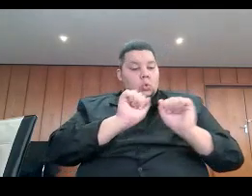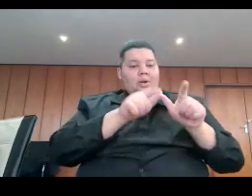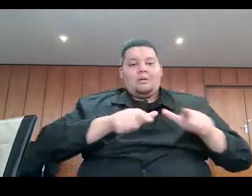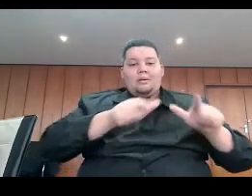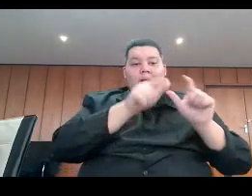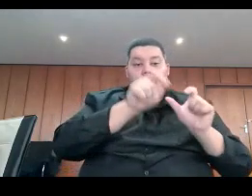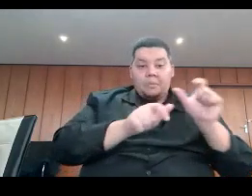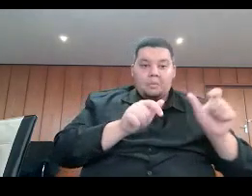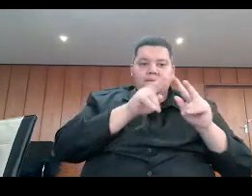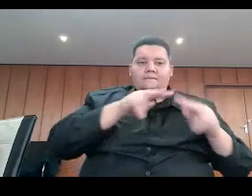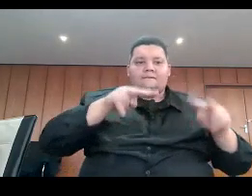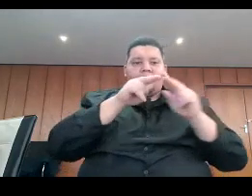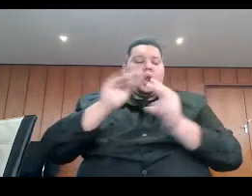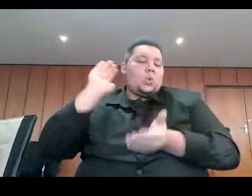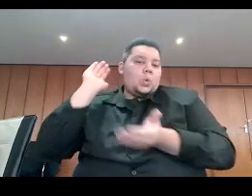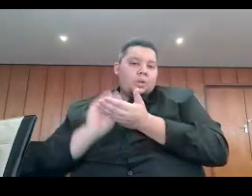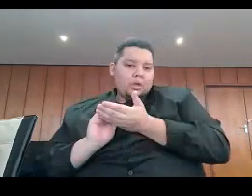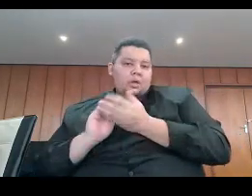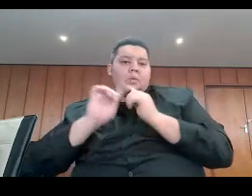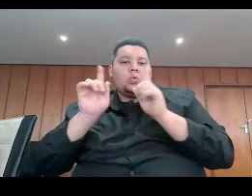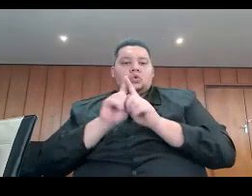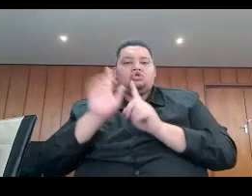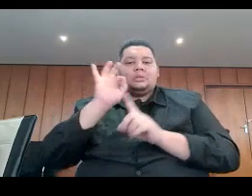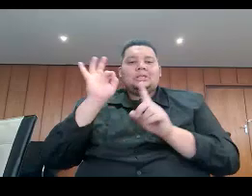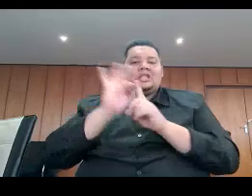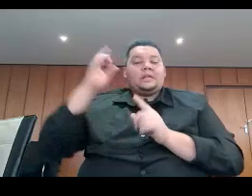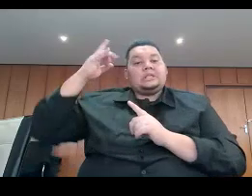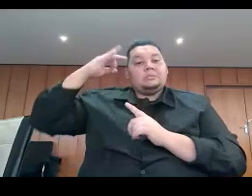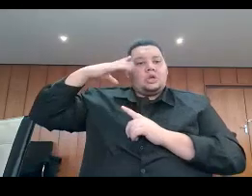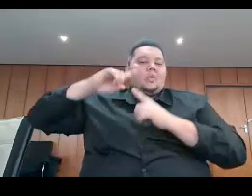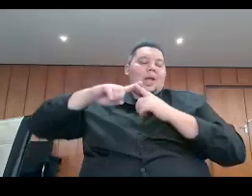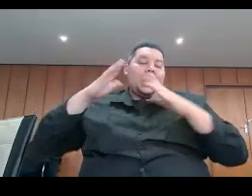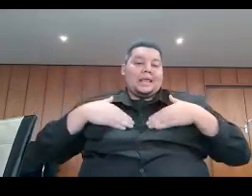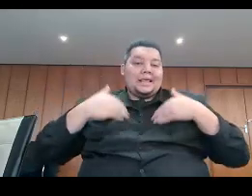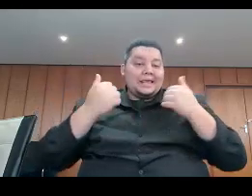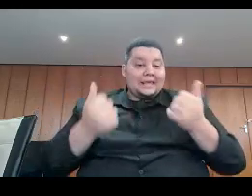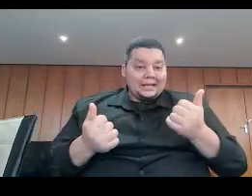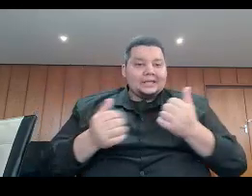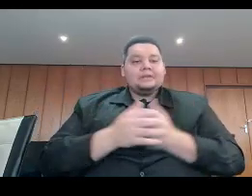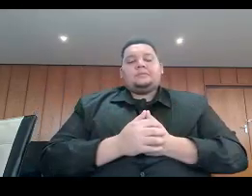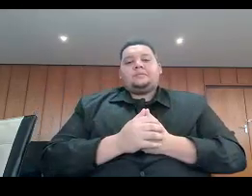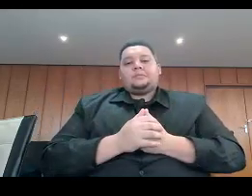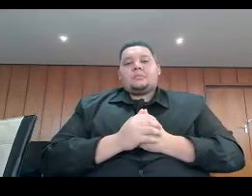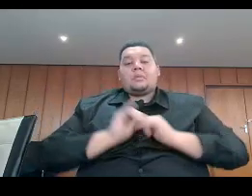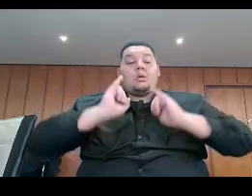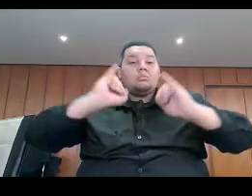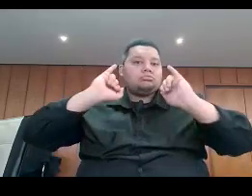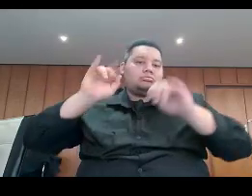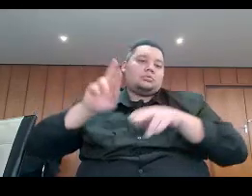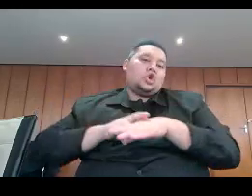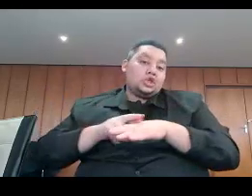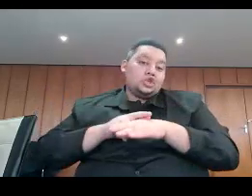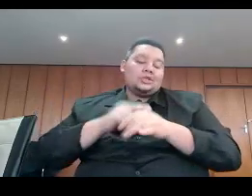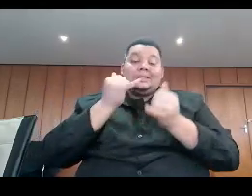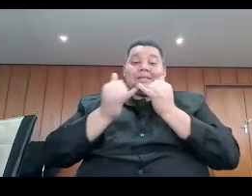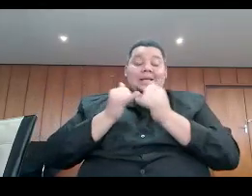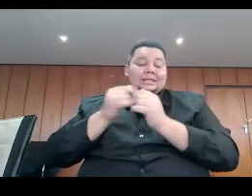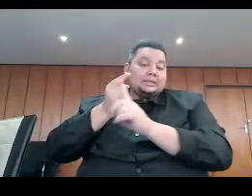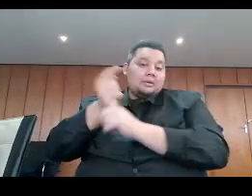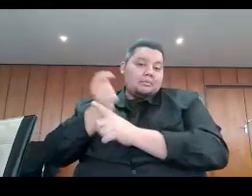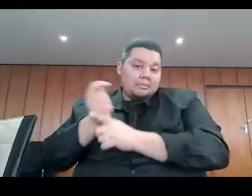their practices, particularly spirituality and healing, entrenched racism, sexism,